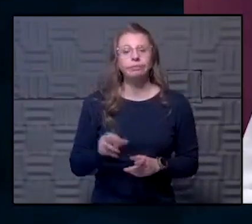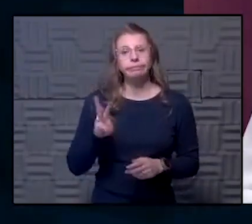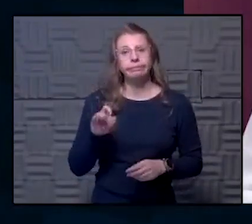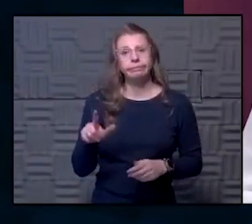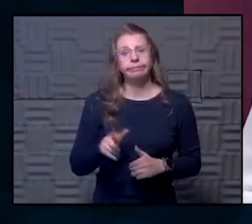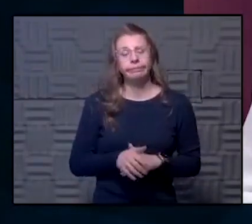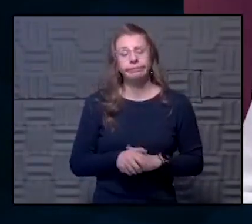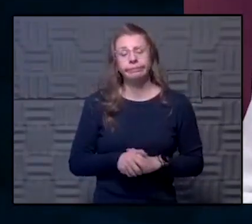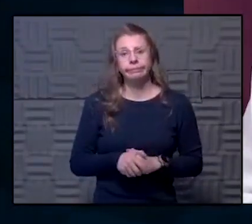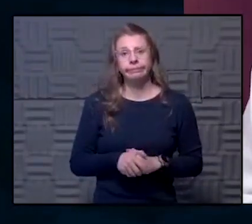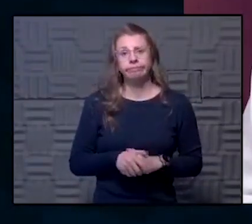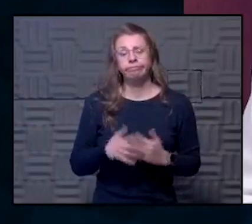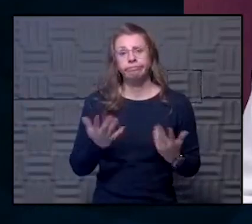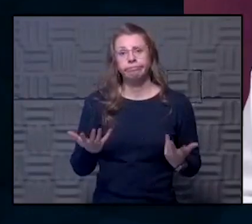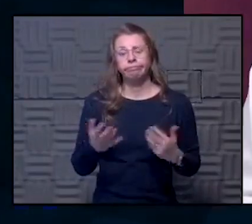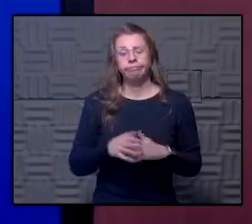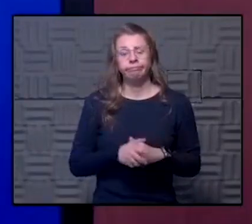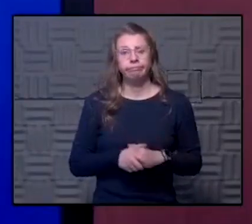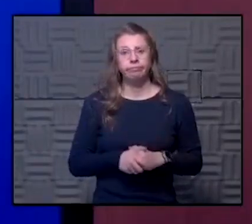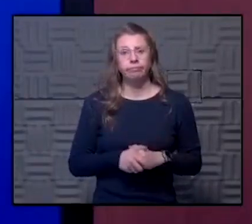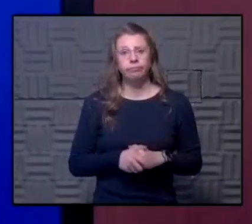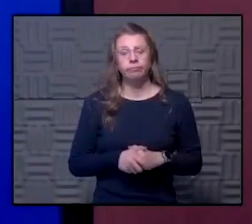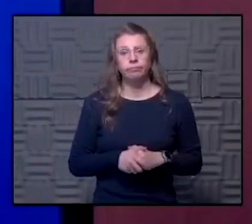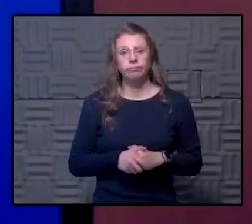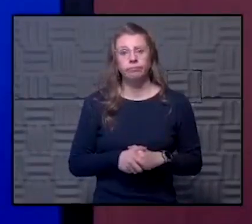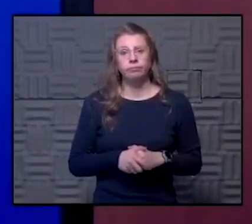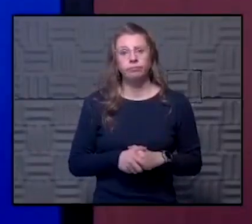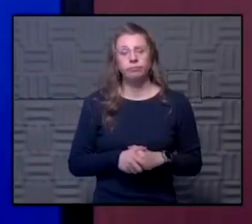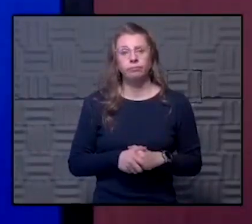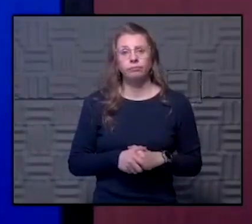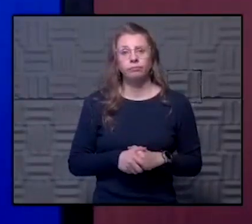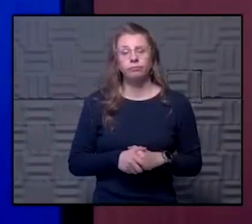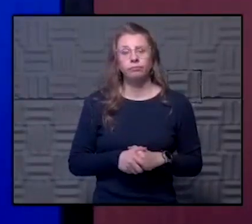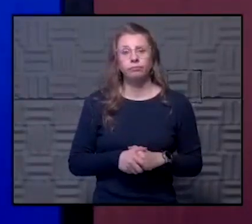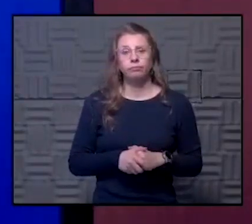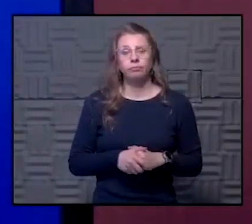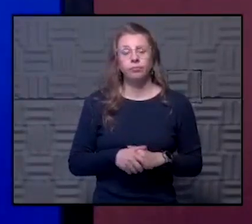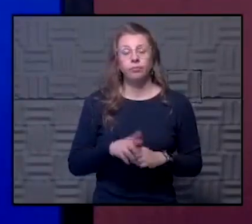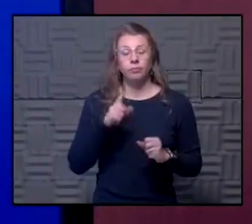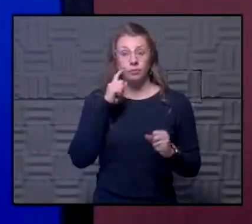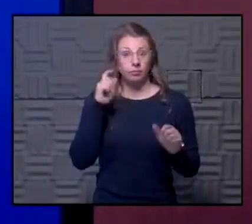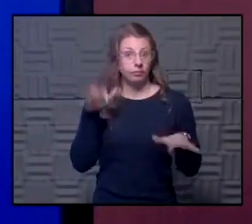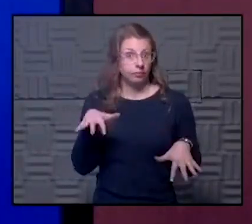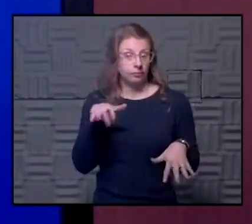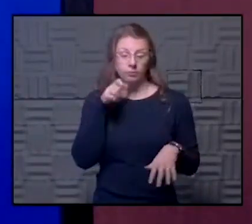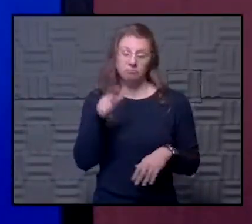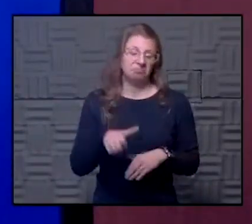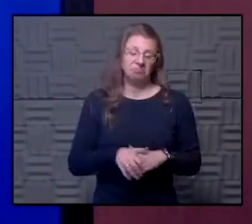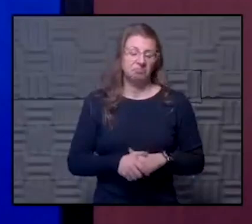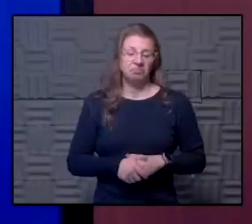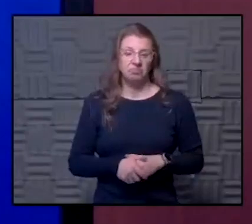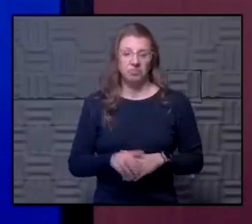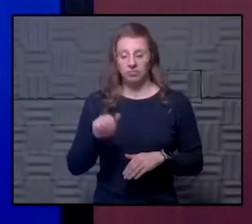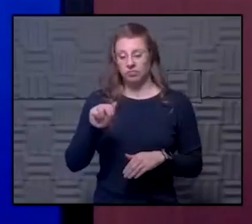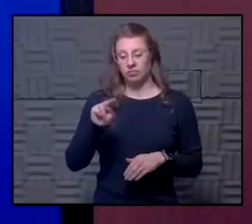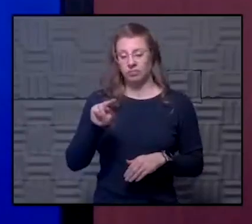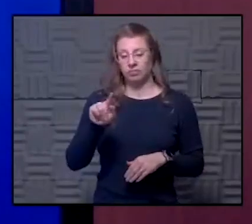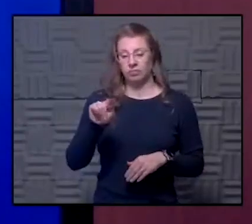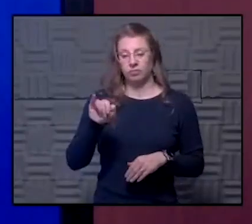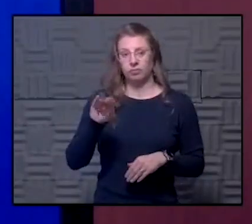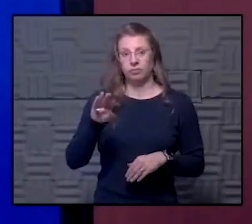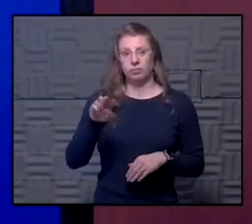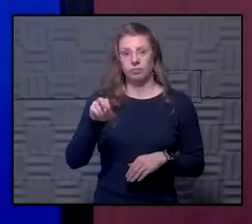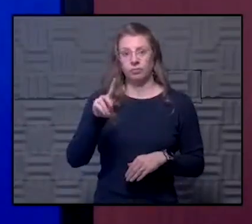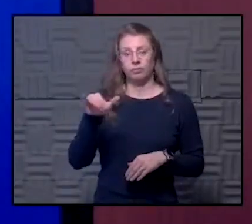Well, I think we're not necessarily surprised by that. Antibody levels are not